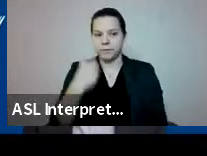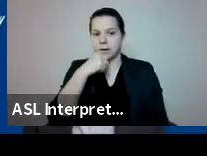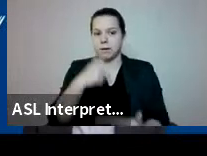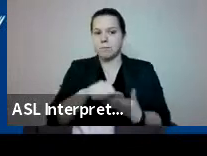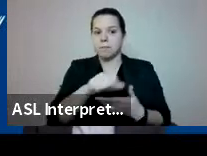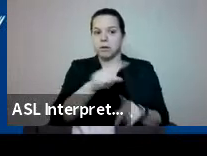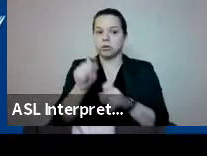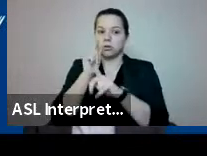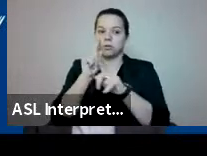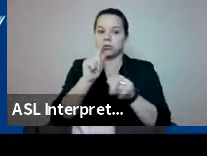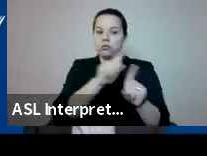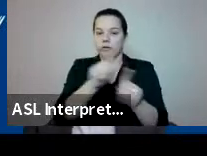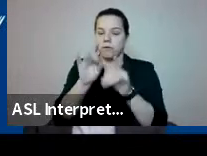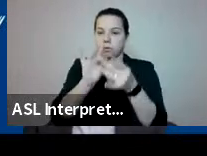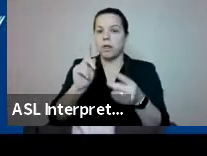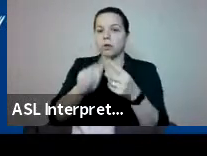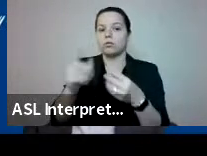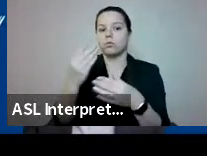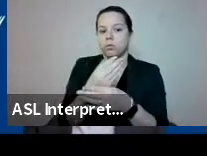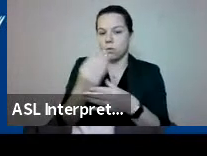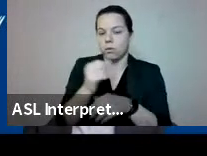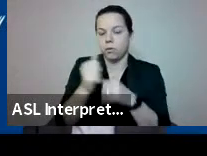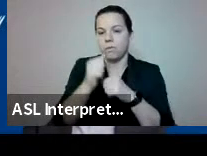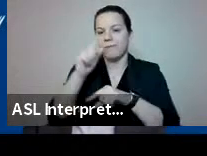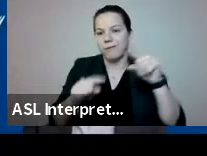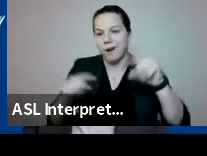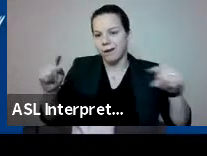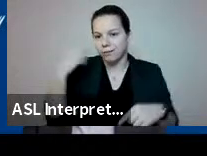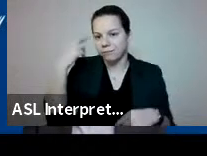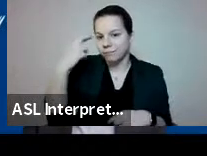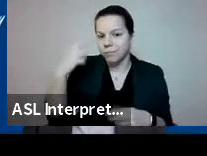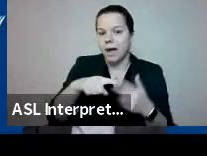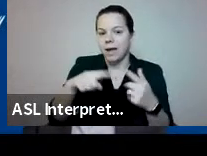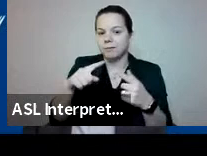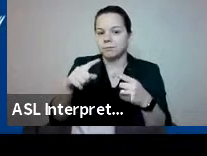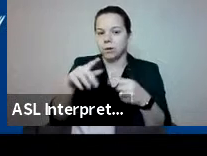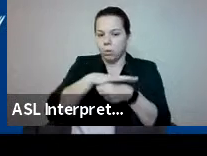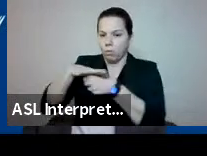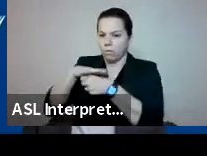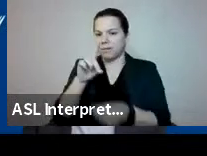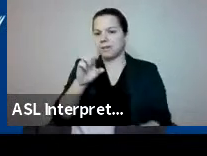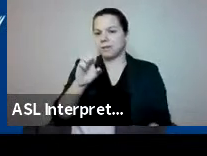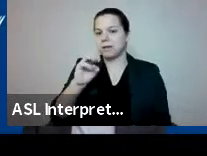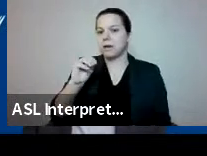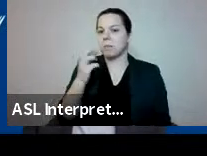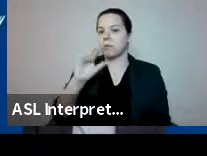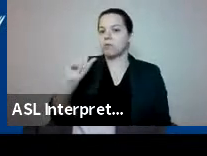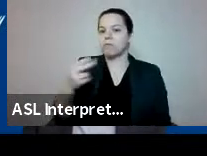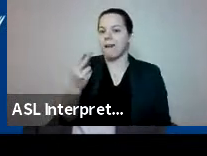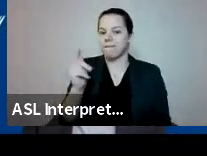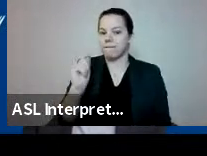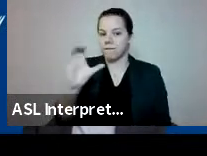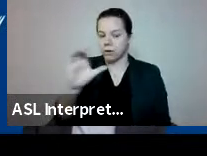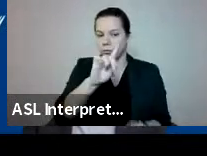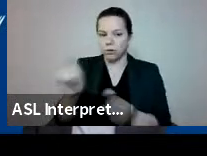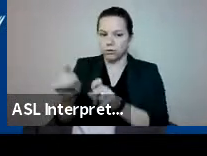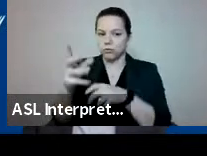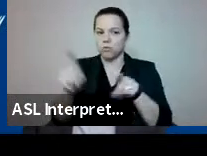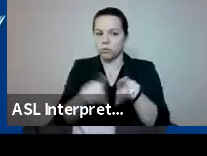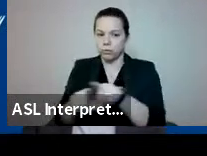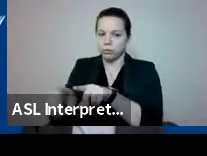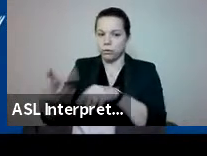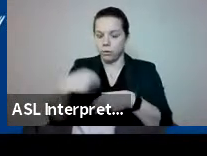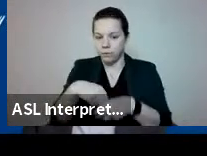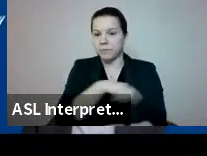limited to annoyance on a variety of factors and a few demographic questions. Households who responded to the mail survey were then invited to